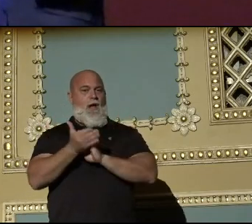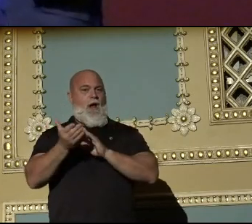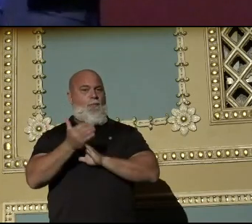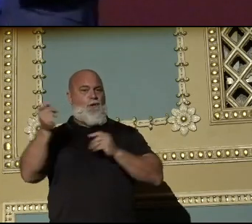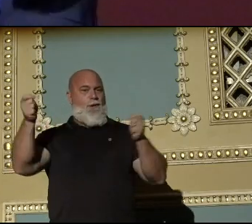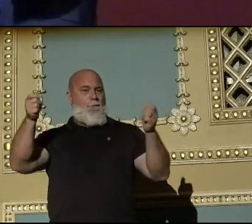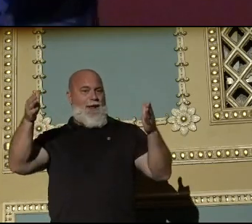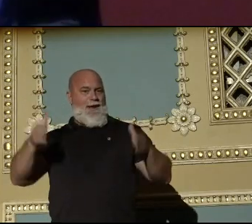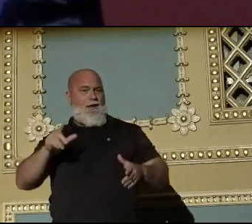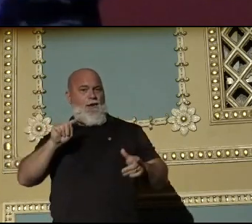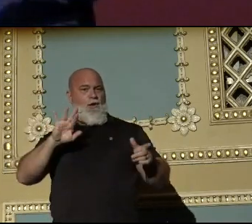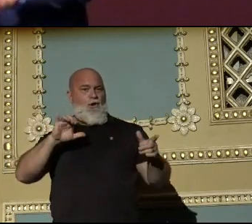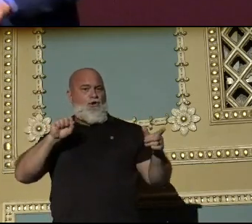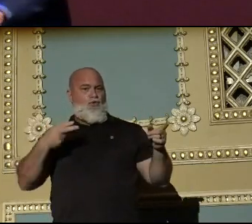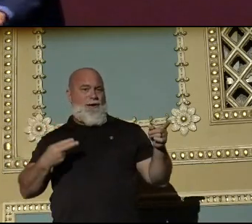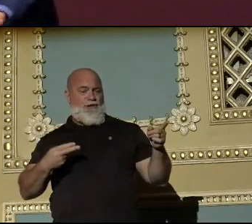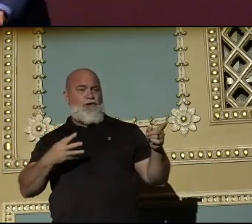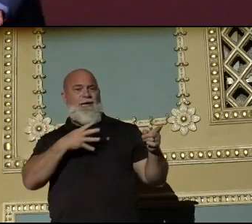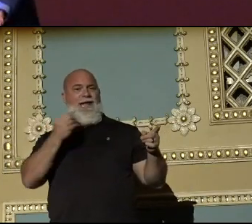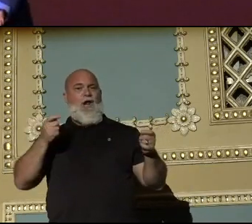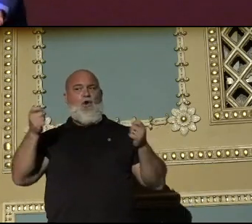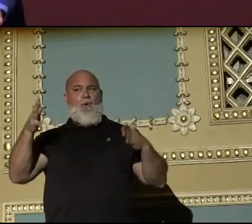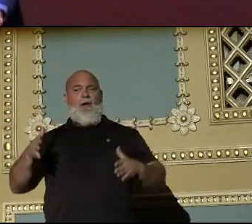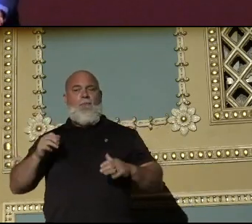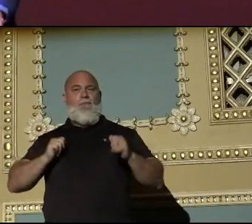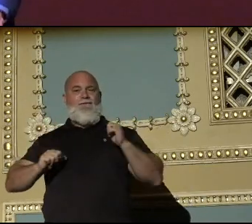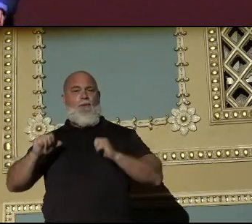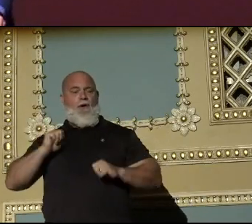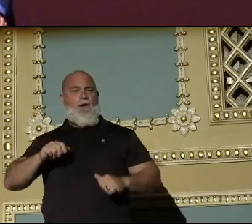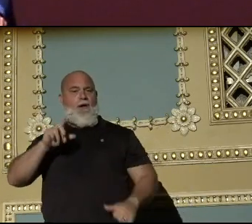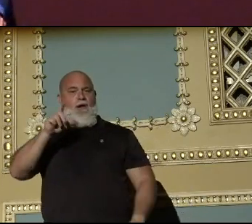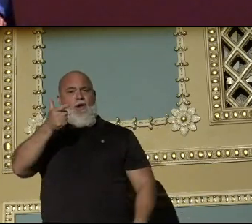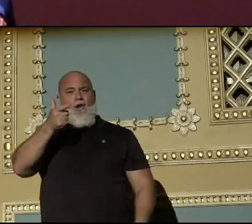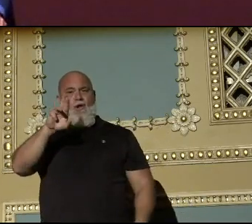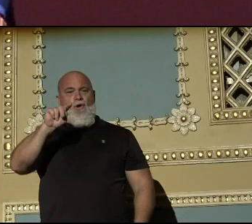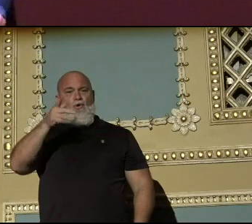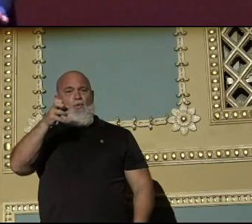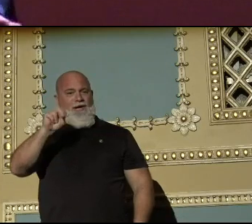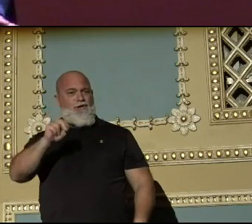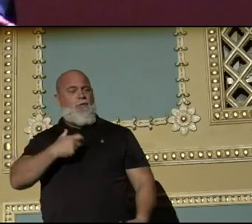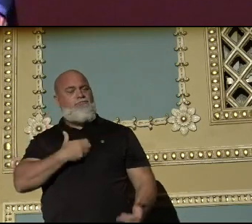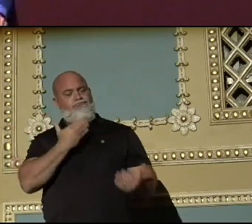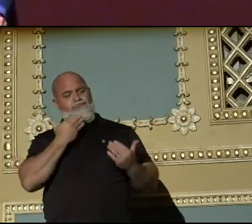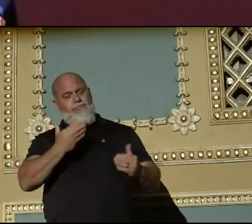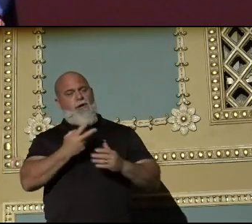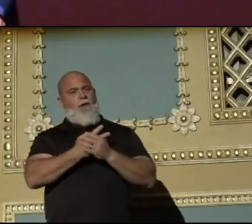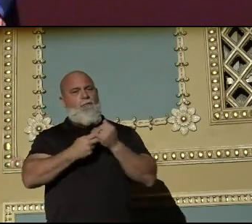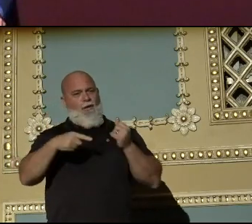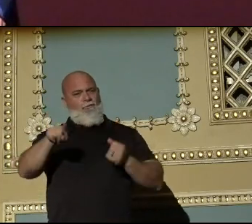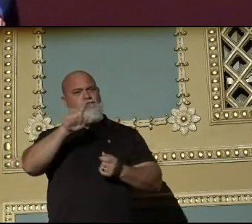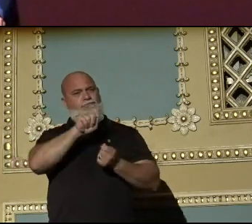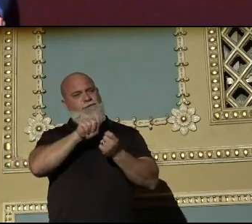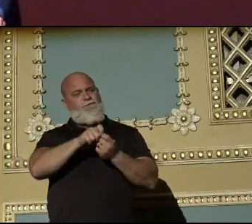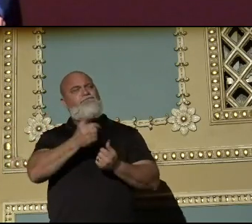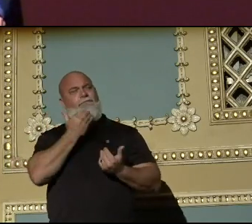operations manager, Trish Landwehr, and our director of performing arts, Gretchen Bolka, and I want to thank them